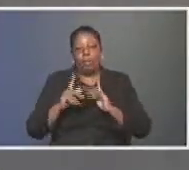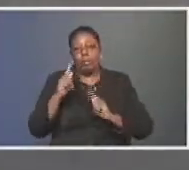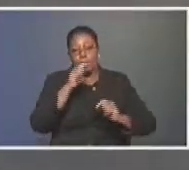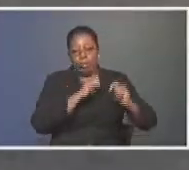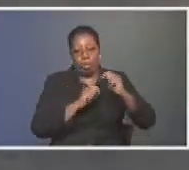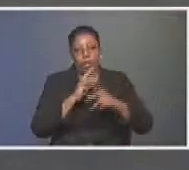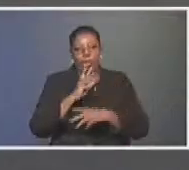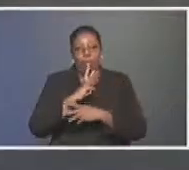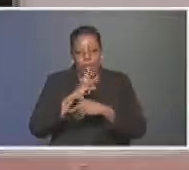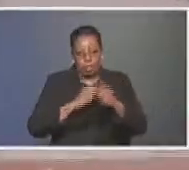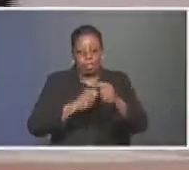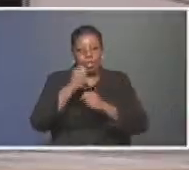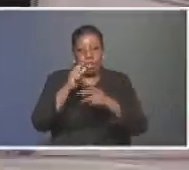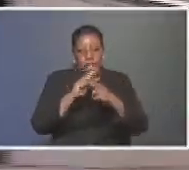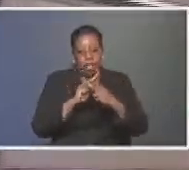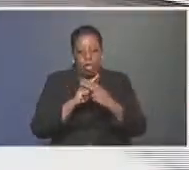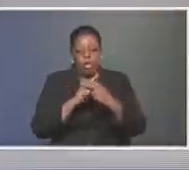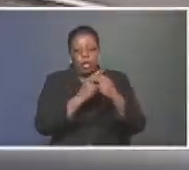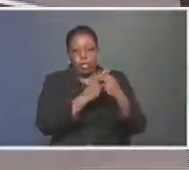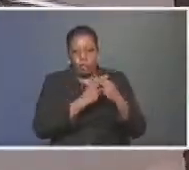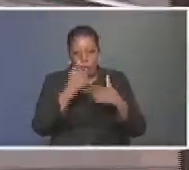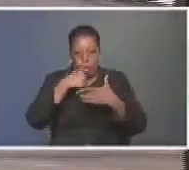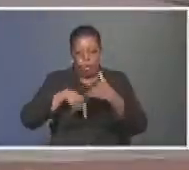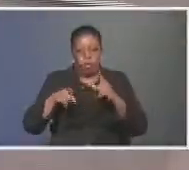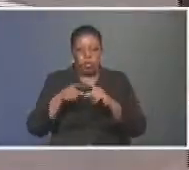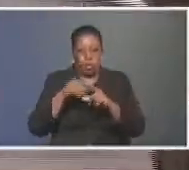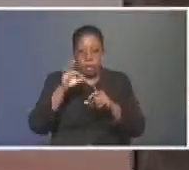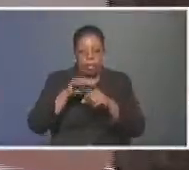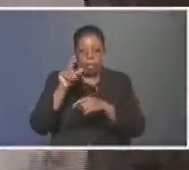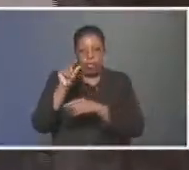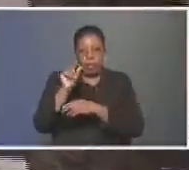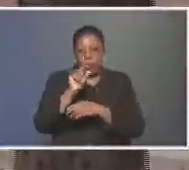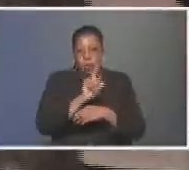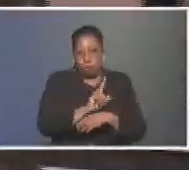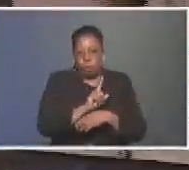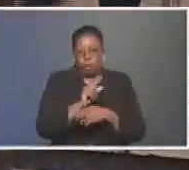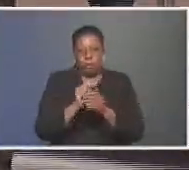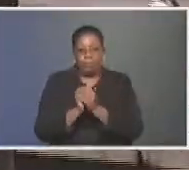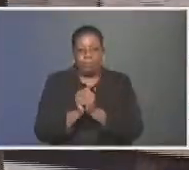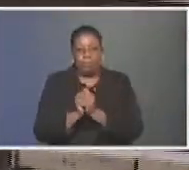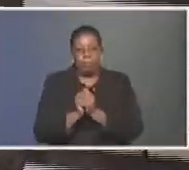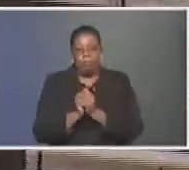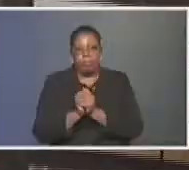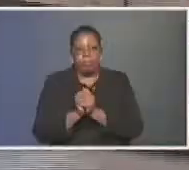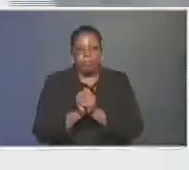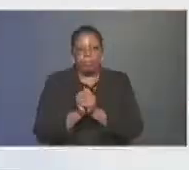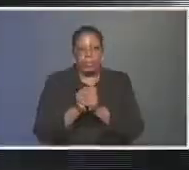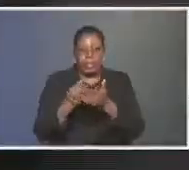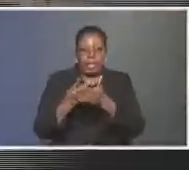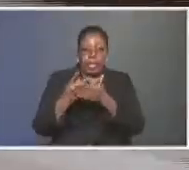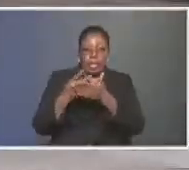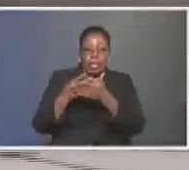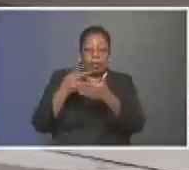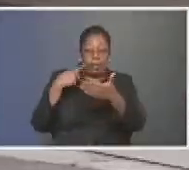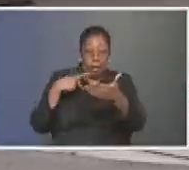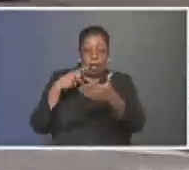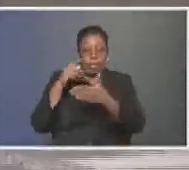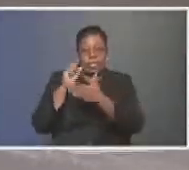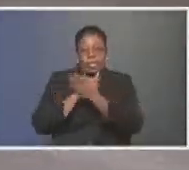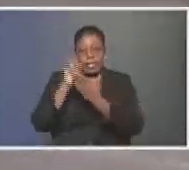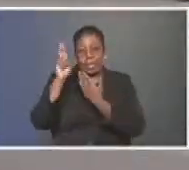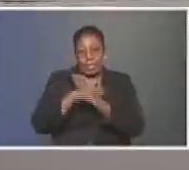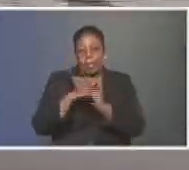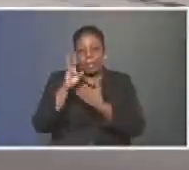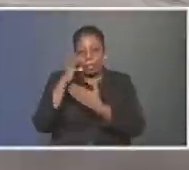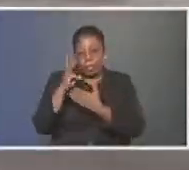movement heading into the September 16th general election of 2021. Prior to September the 16th, there appeared to